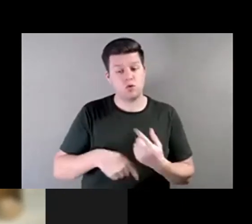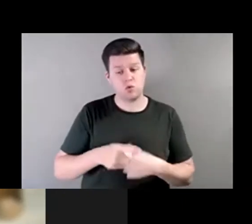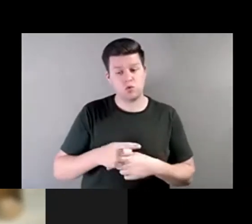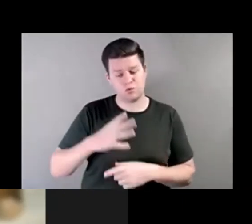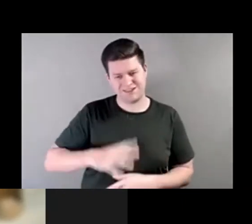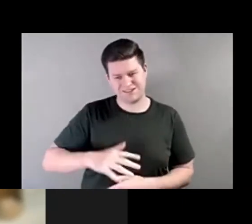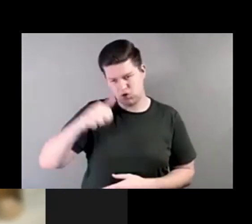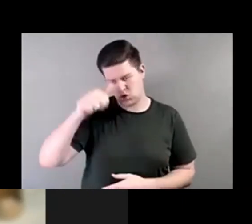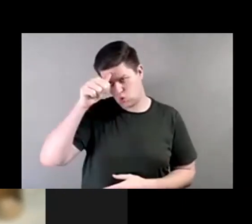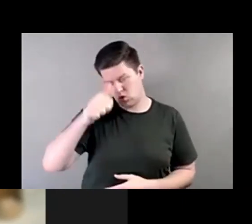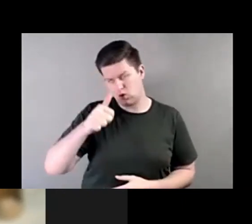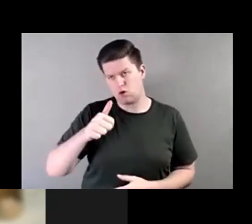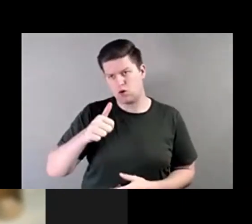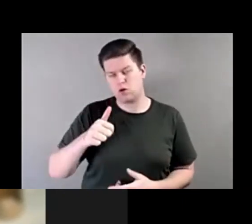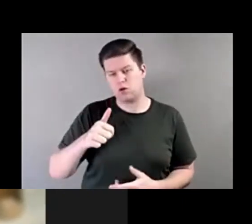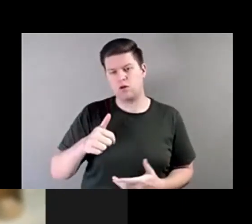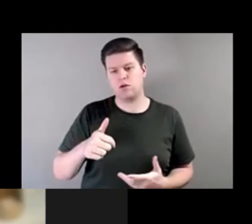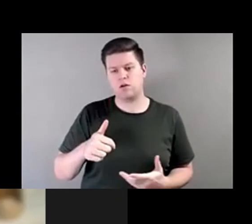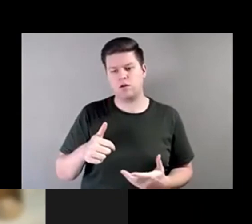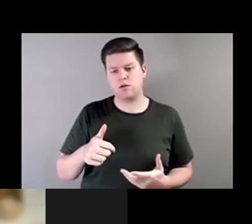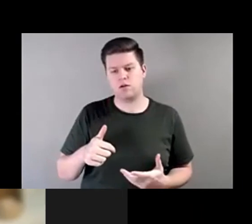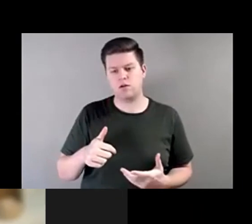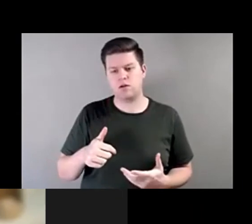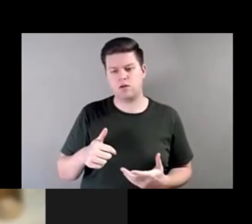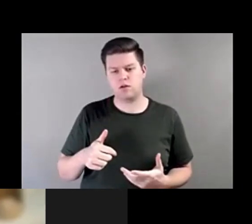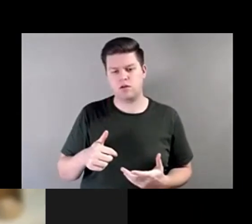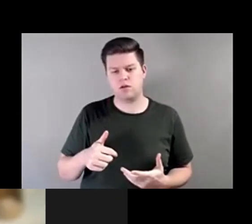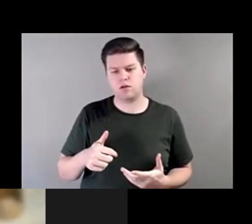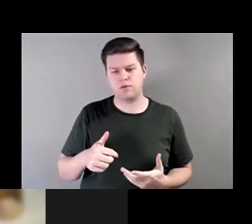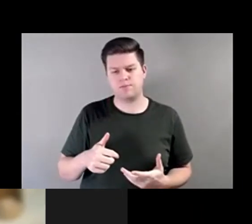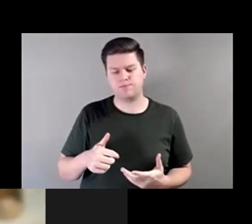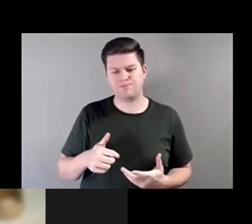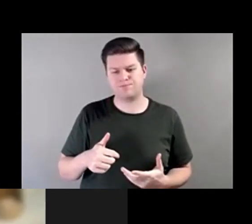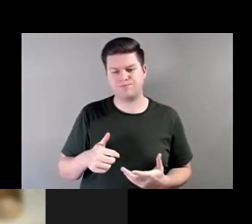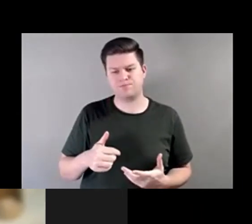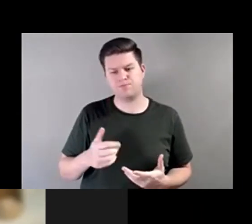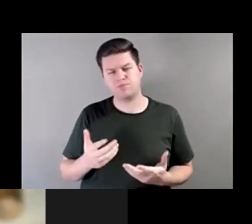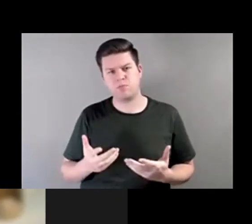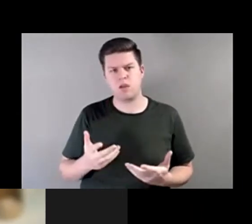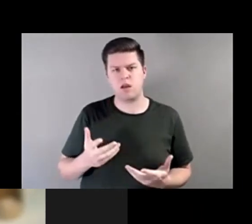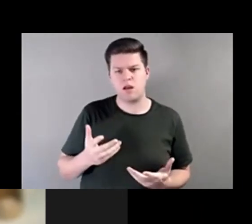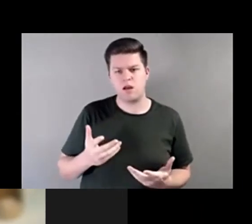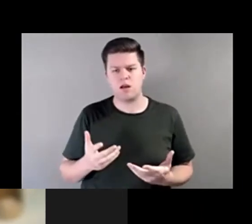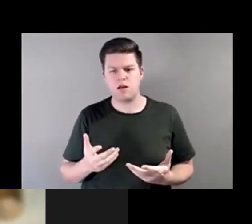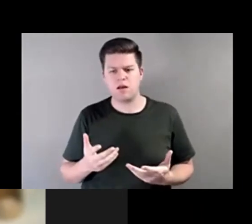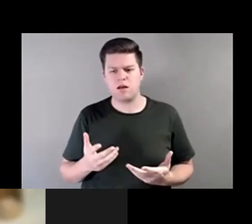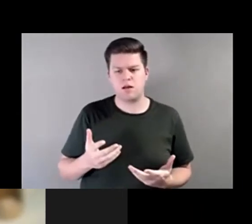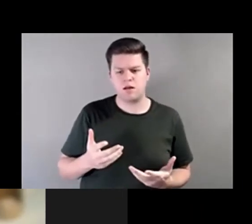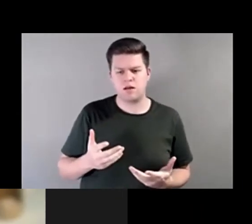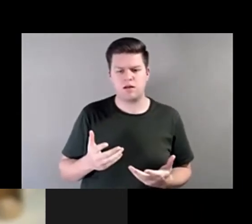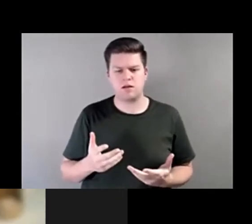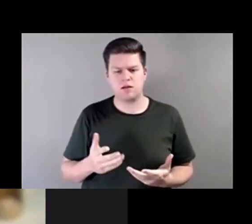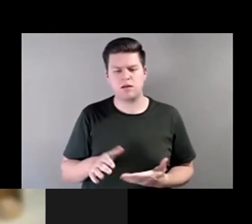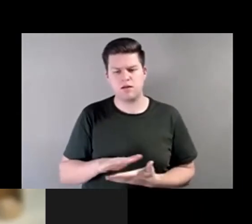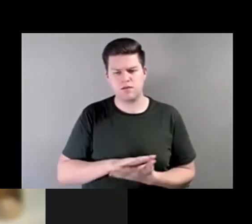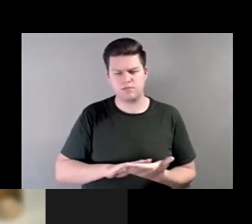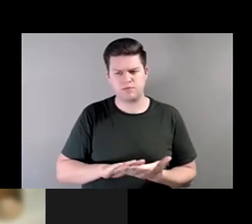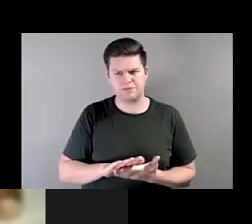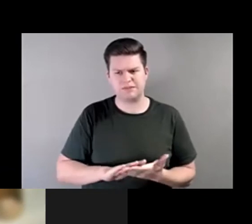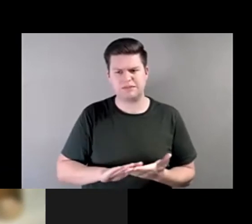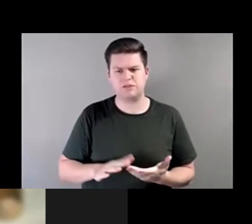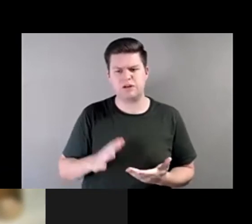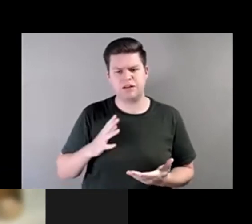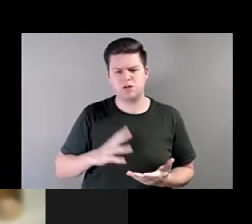in different modes, this may well require different steps to make that happen. For